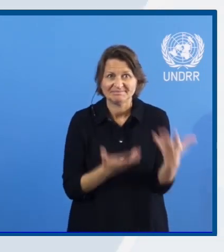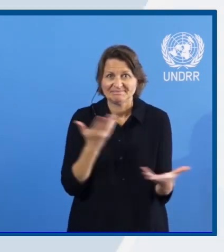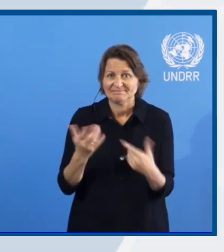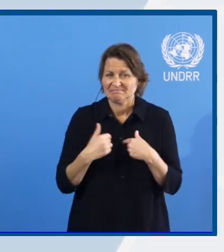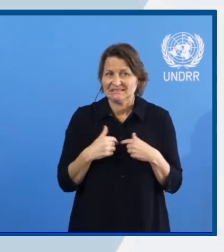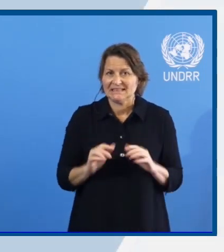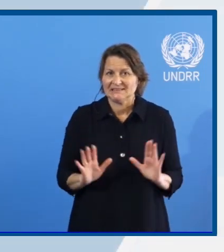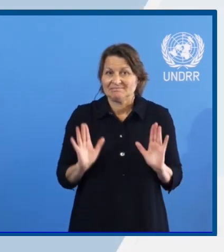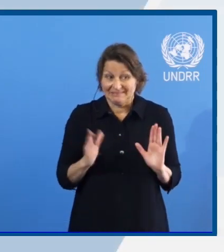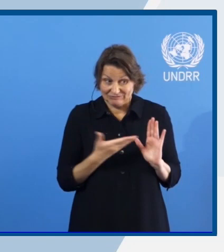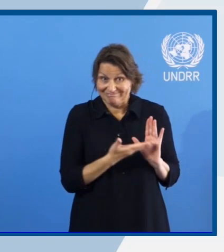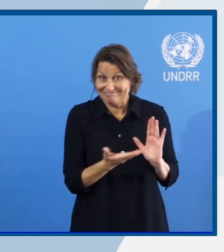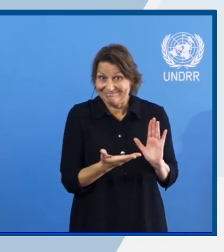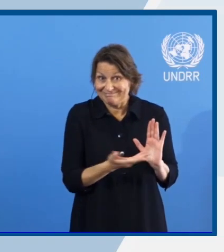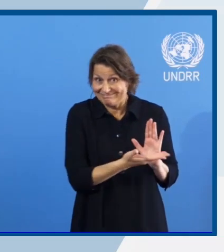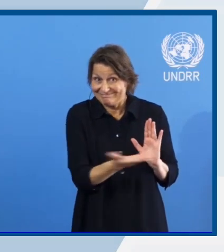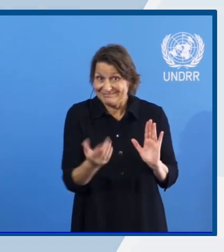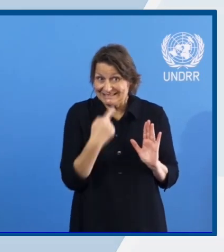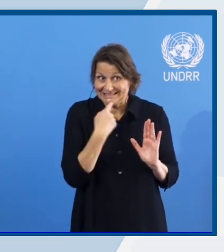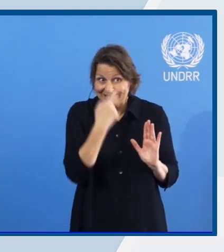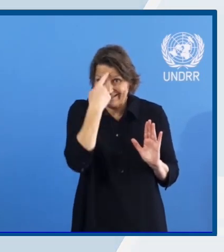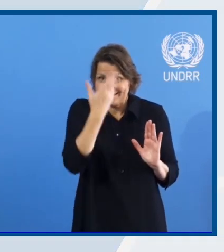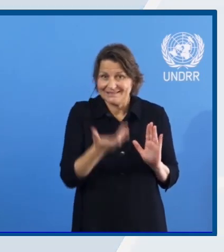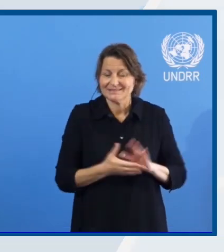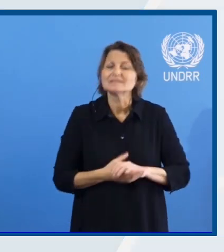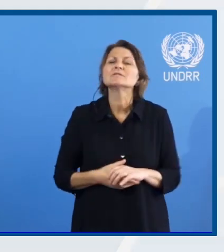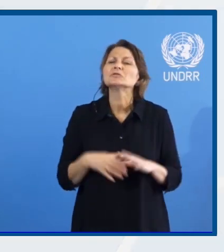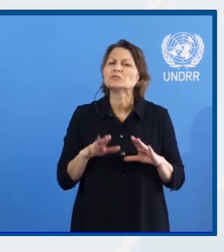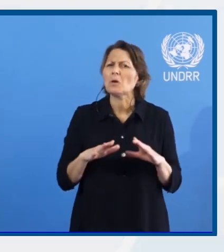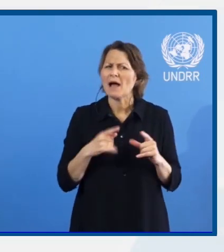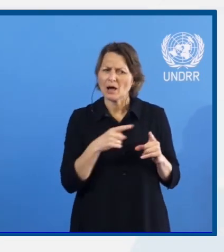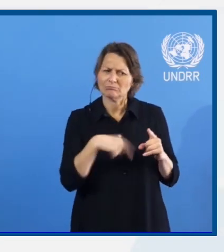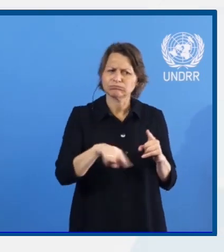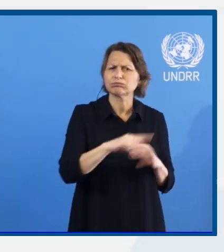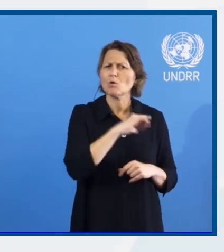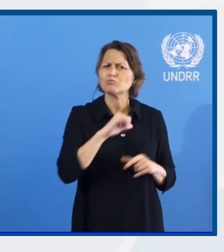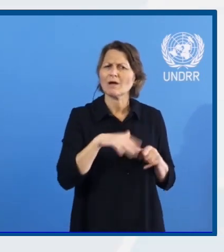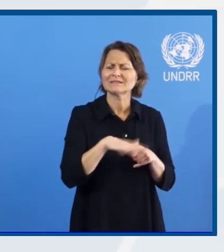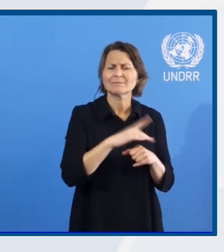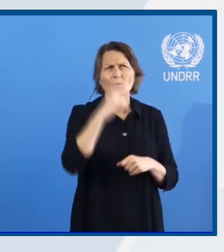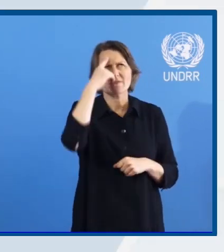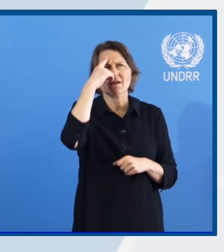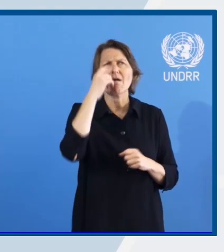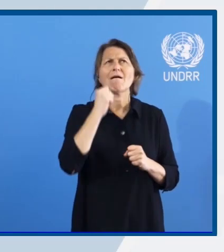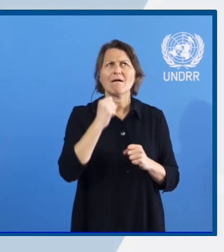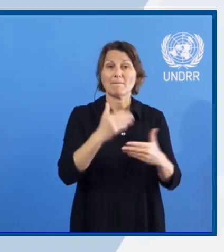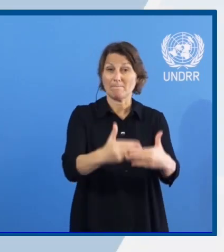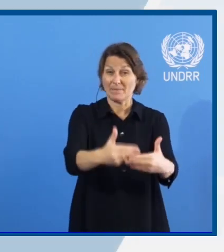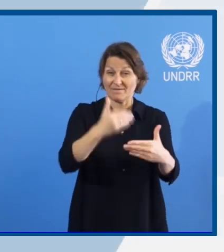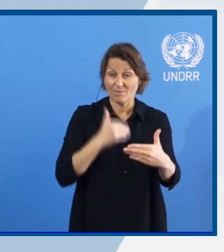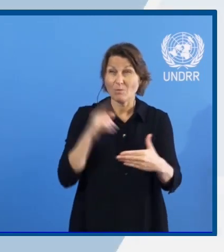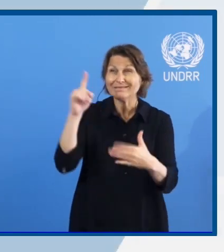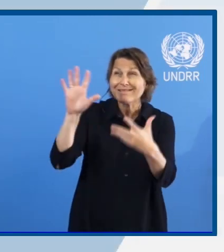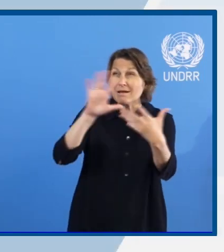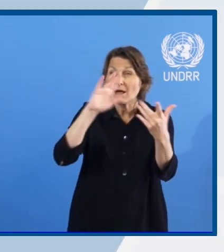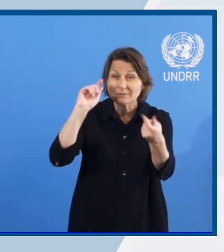needs to happen, and how do we need to strengthen the private sector in climate adaptation and resilience? And